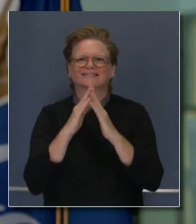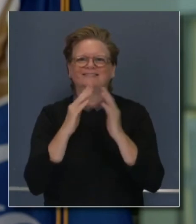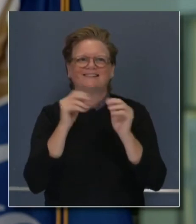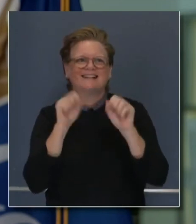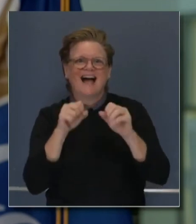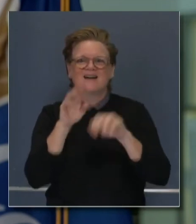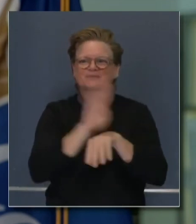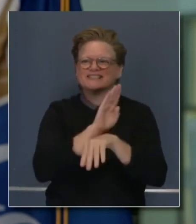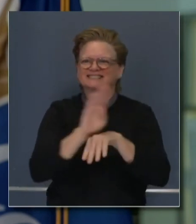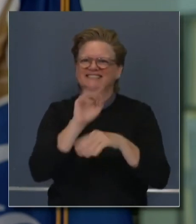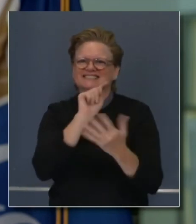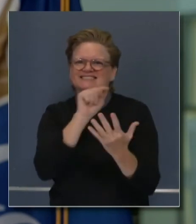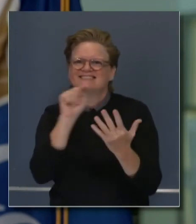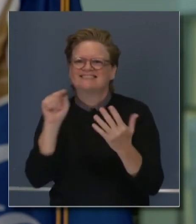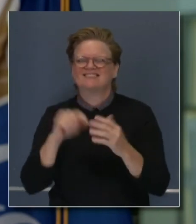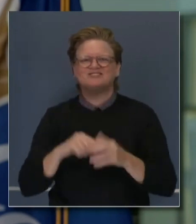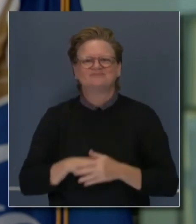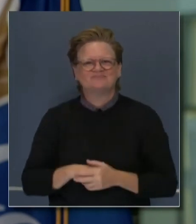represented on that site.